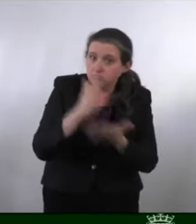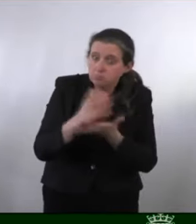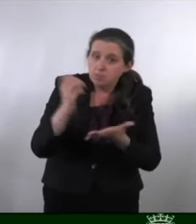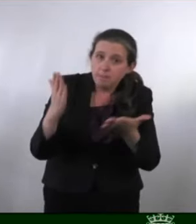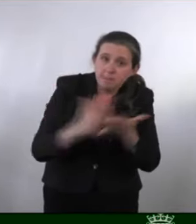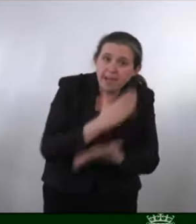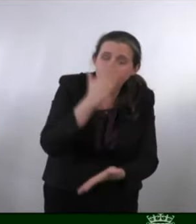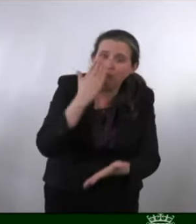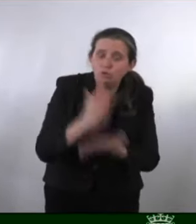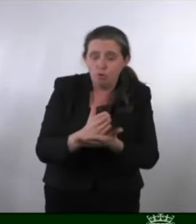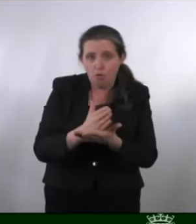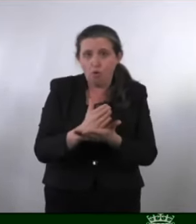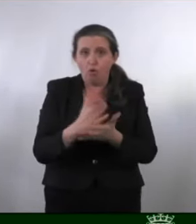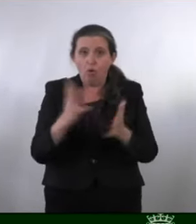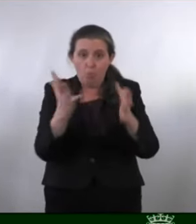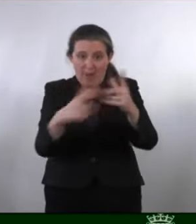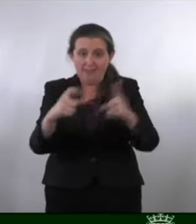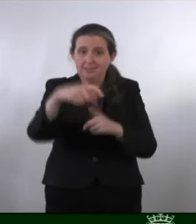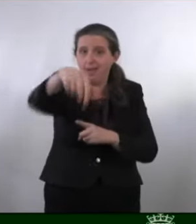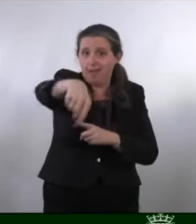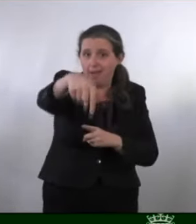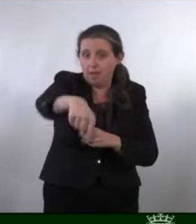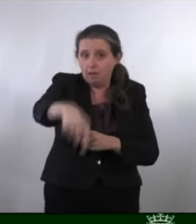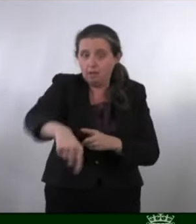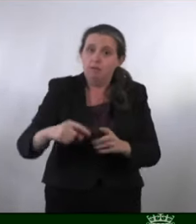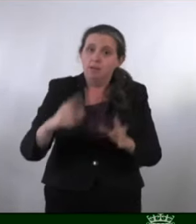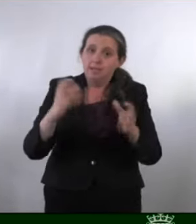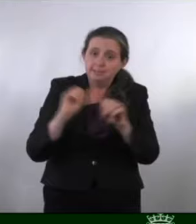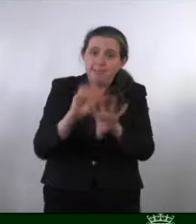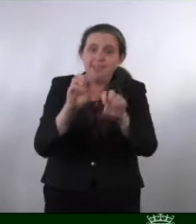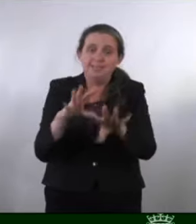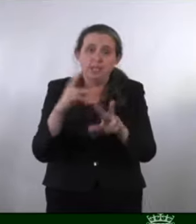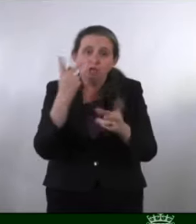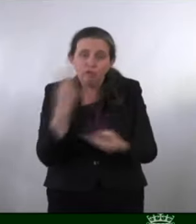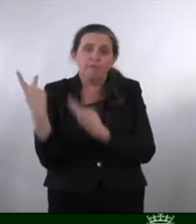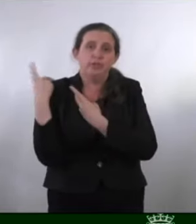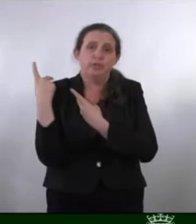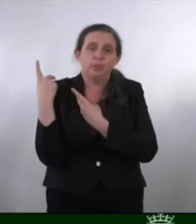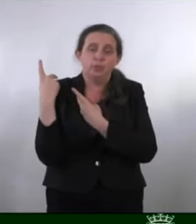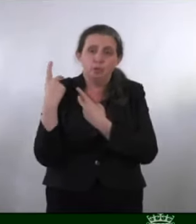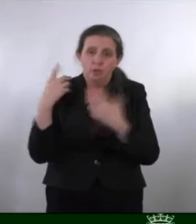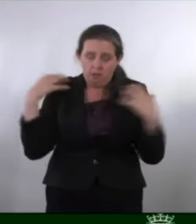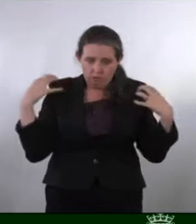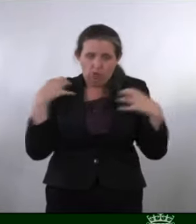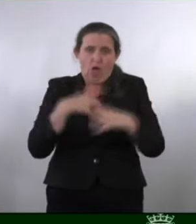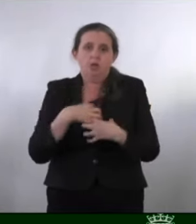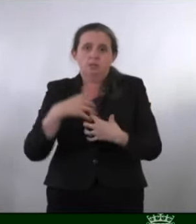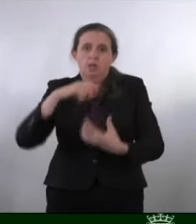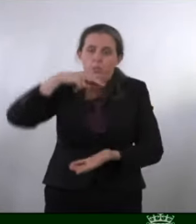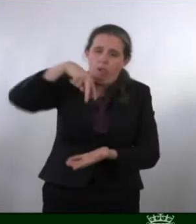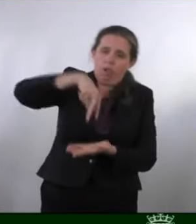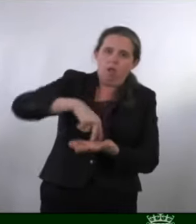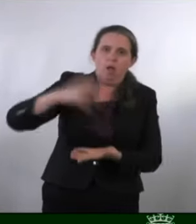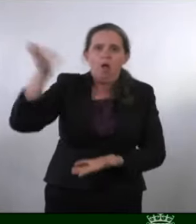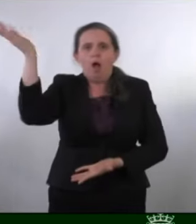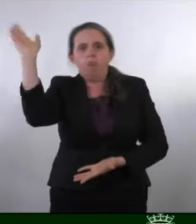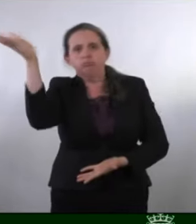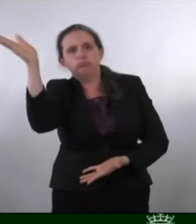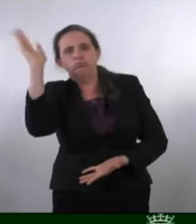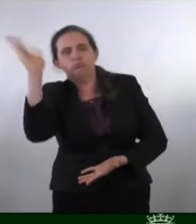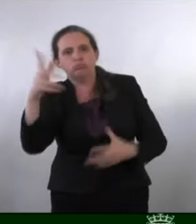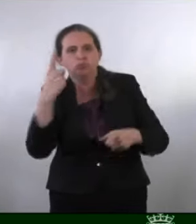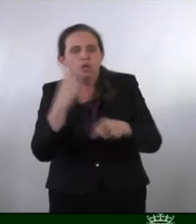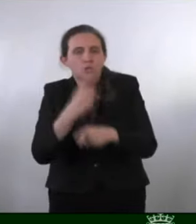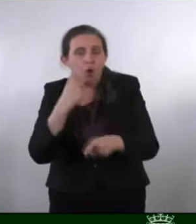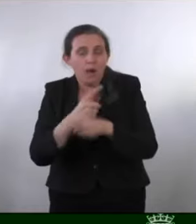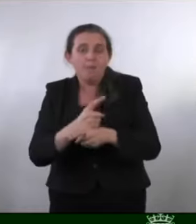Wednesday's spending review, the Chancellor will reform the Green Book, replace the Local Growth Fund with a Shared Prosperity Fund, and